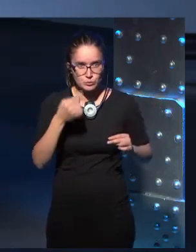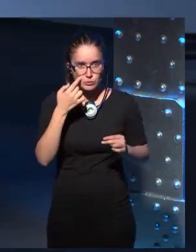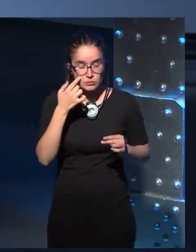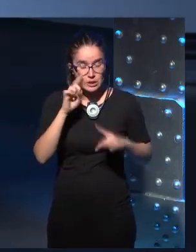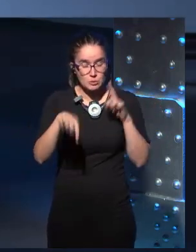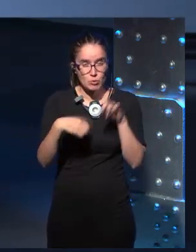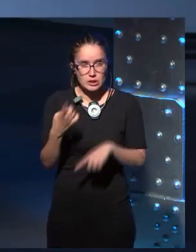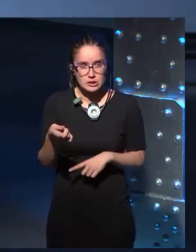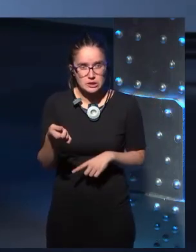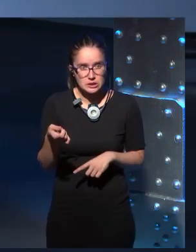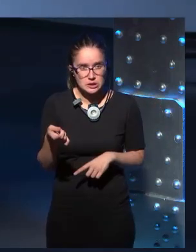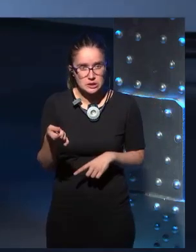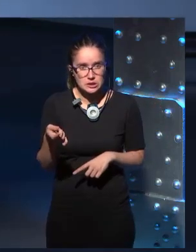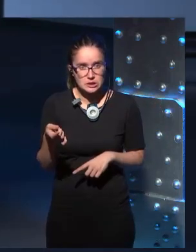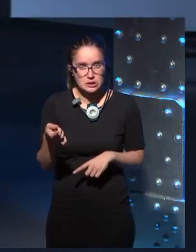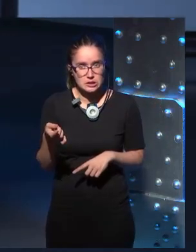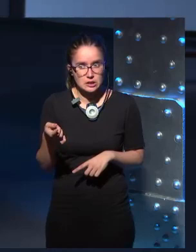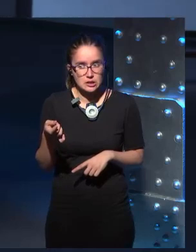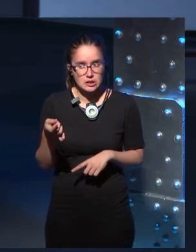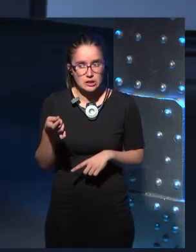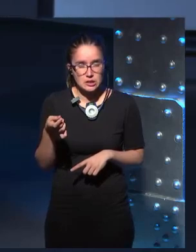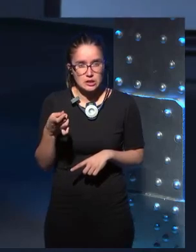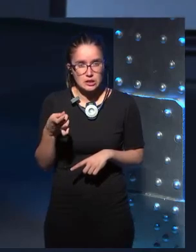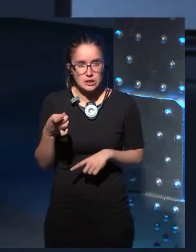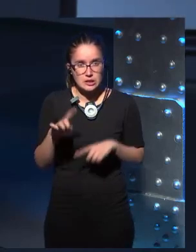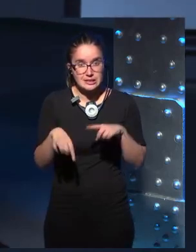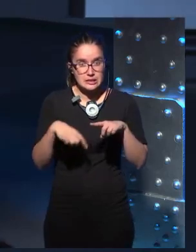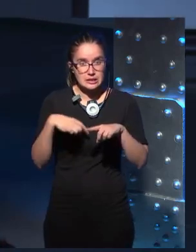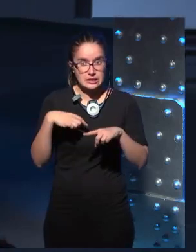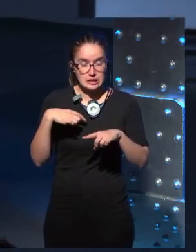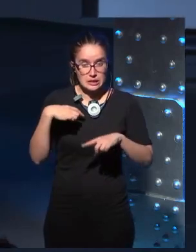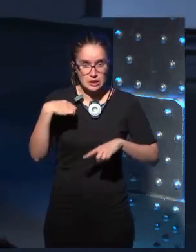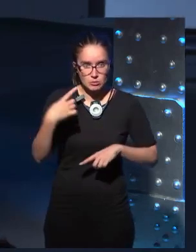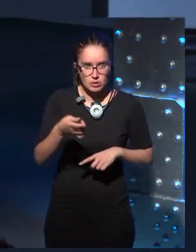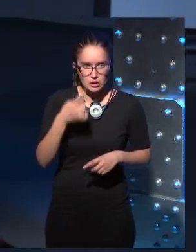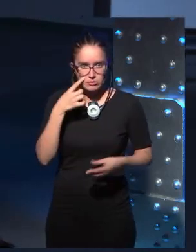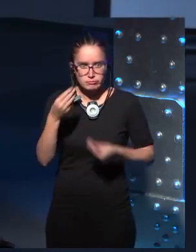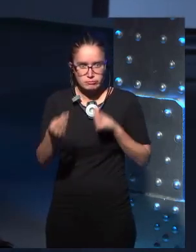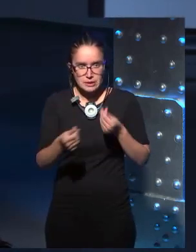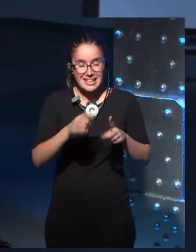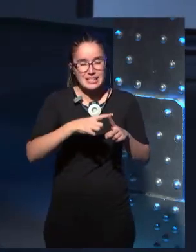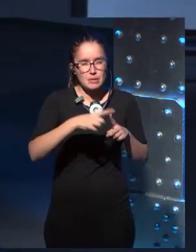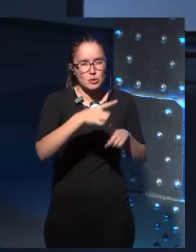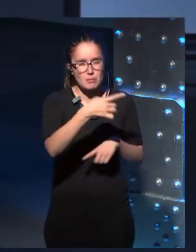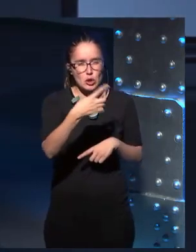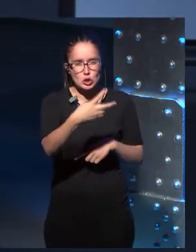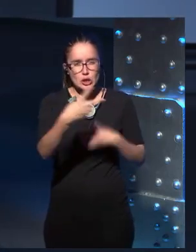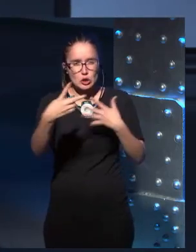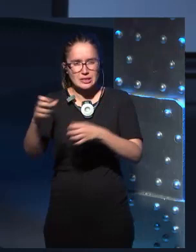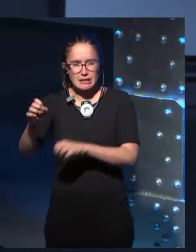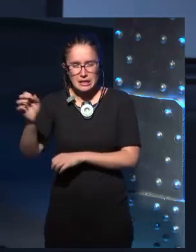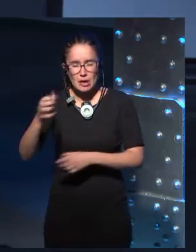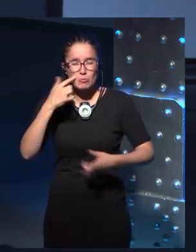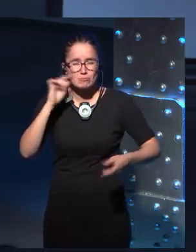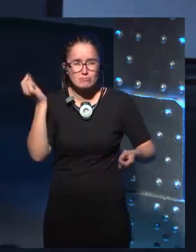that minus 270 degrees was predicted. And what we found this.